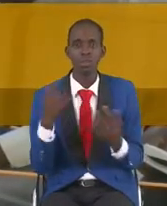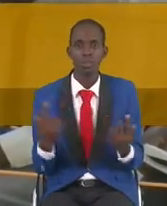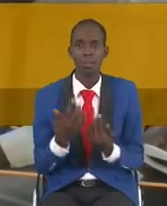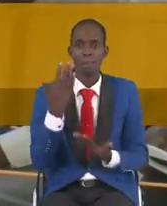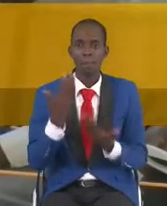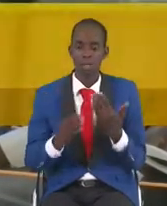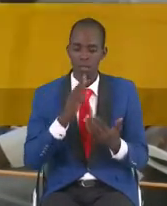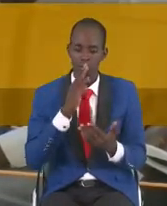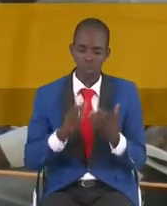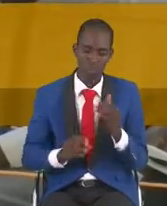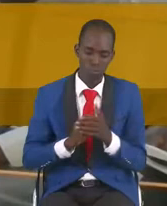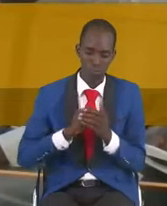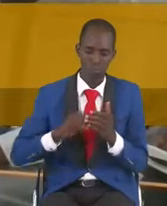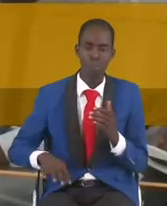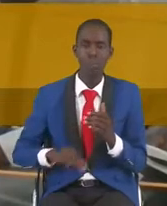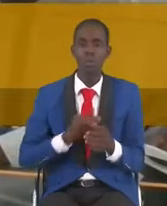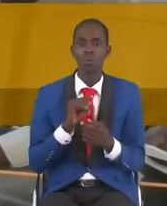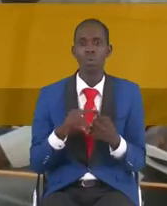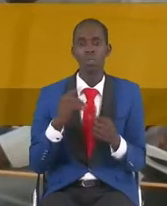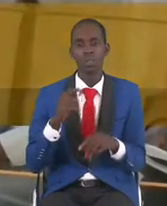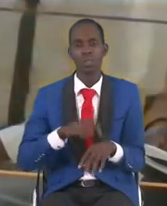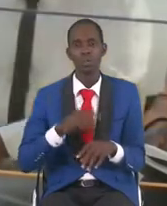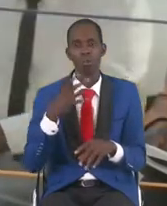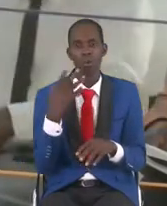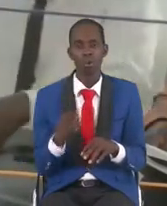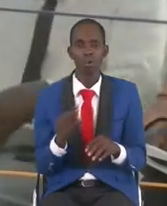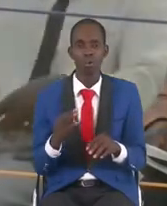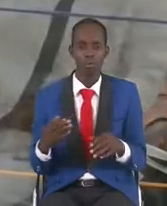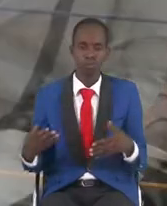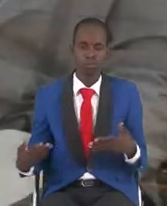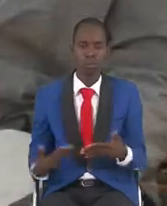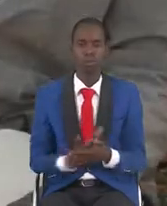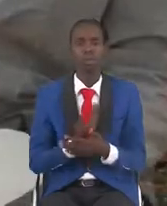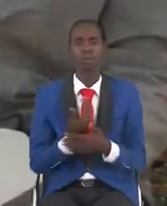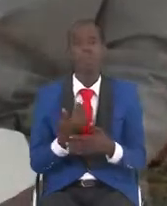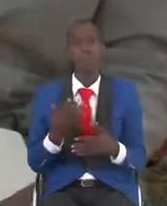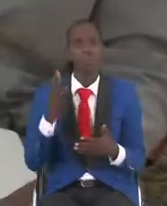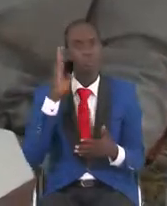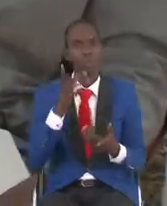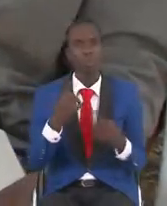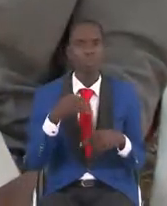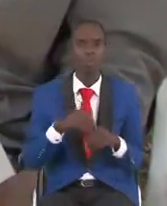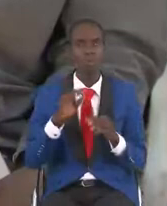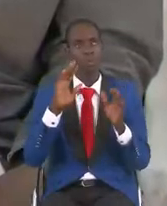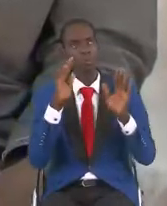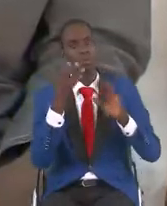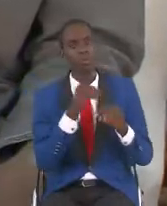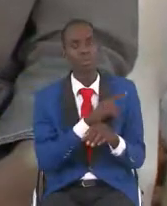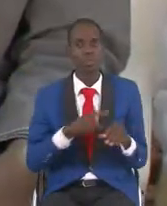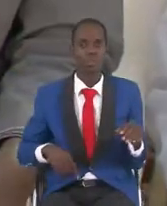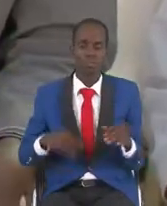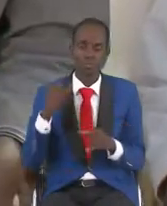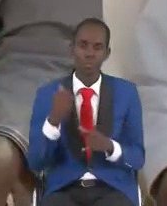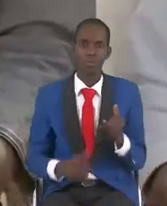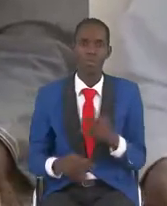blotted out when the times of refreshing shall come from the presence of the Lord. Last days, look at